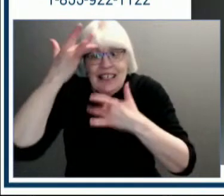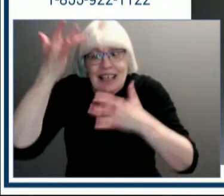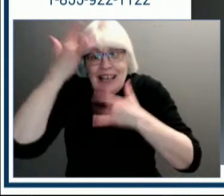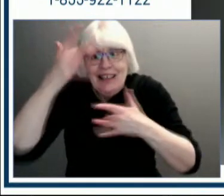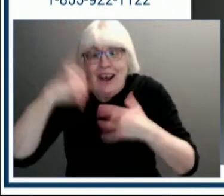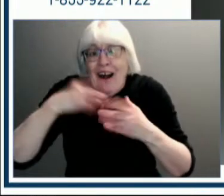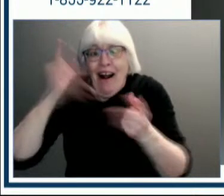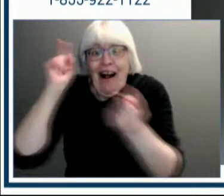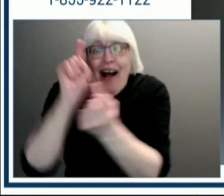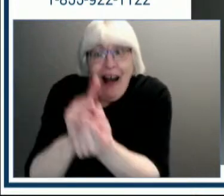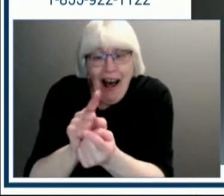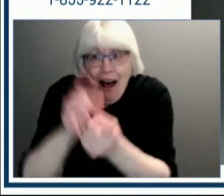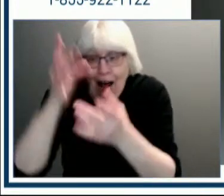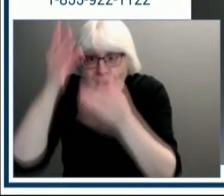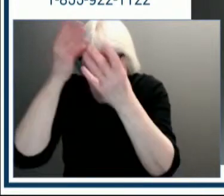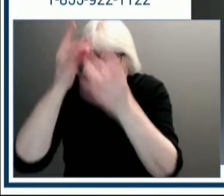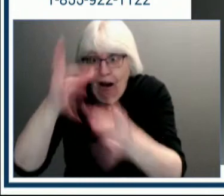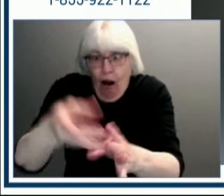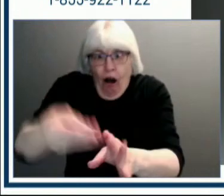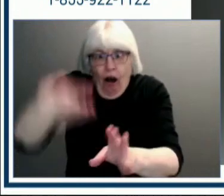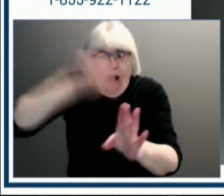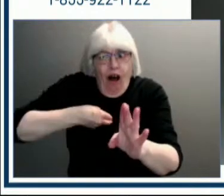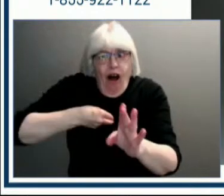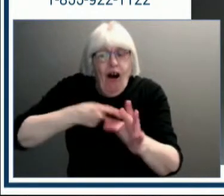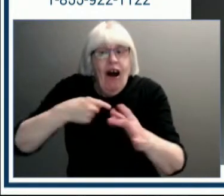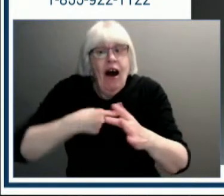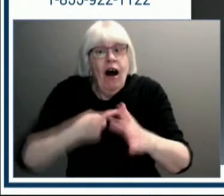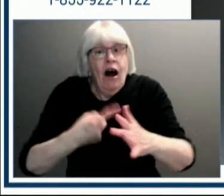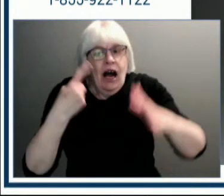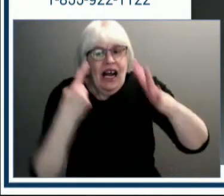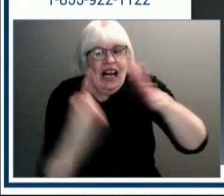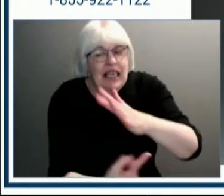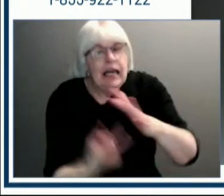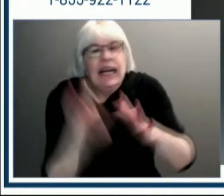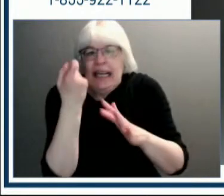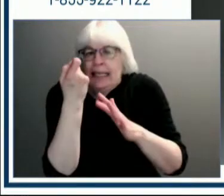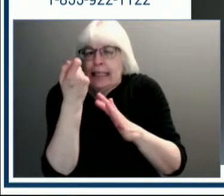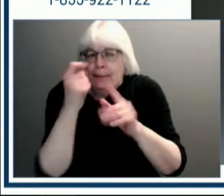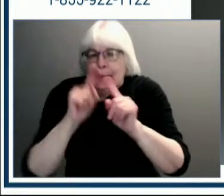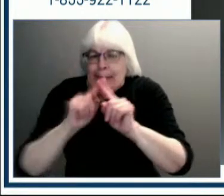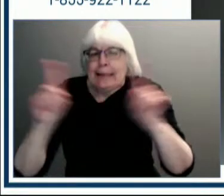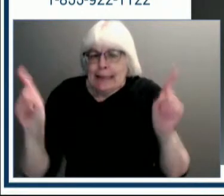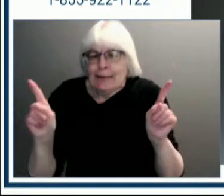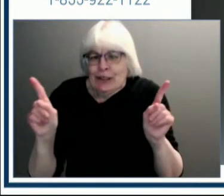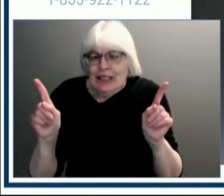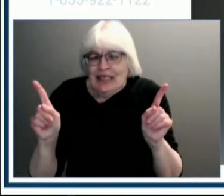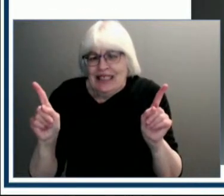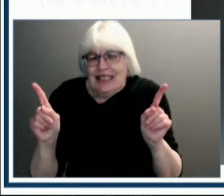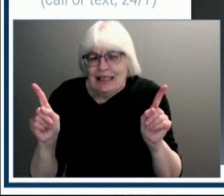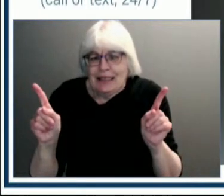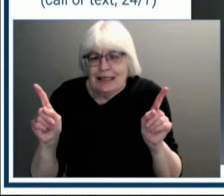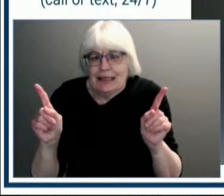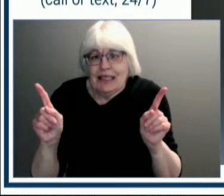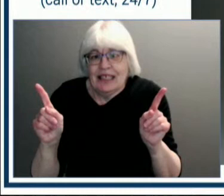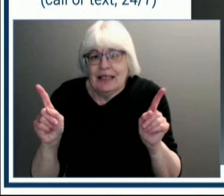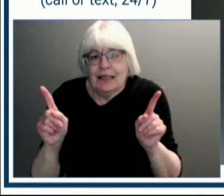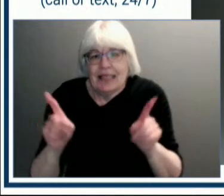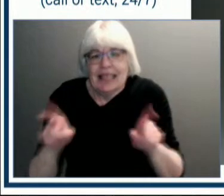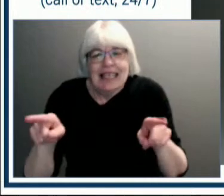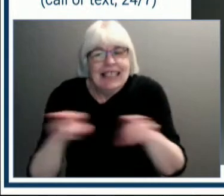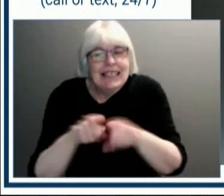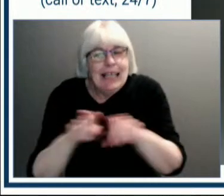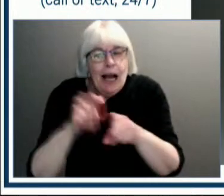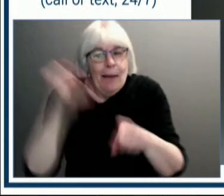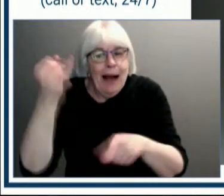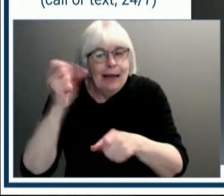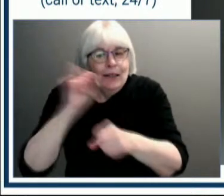isolate is creating huge impacts on our workforce. So I feel at this stage that this is where we can make